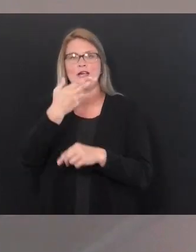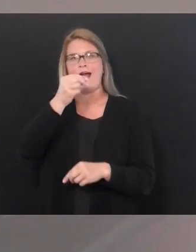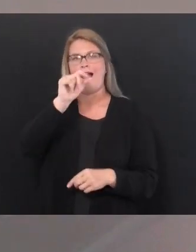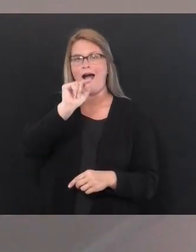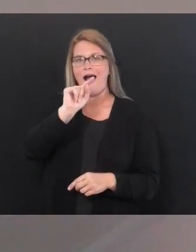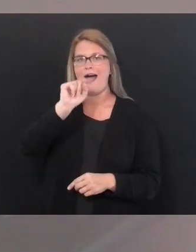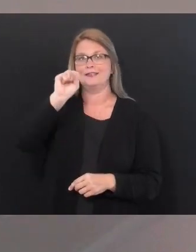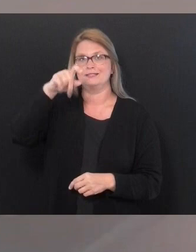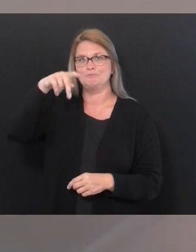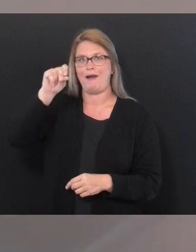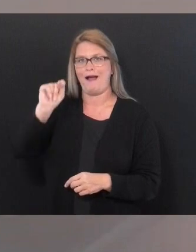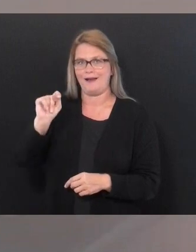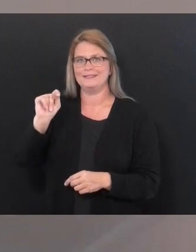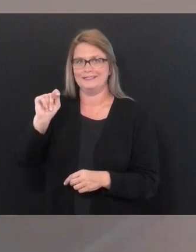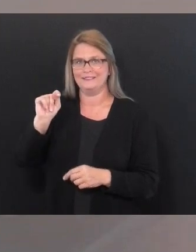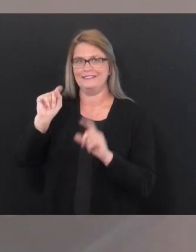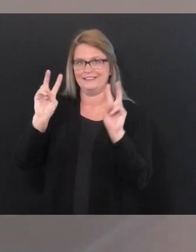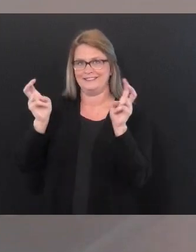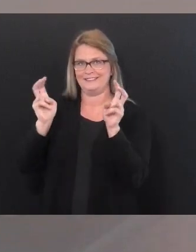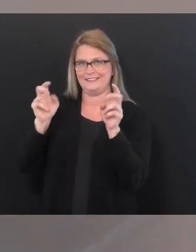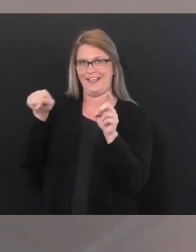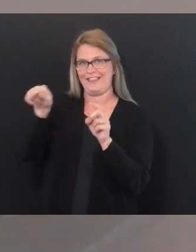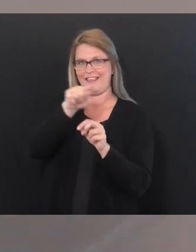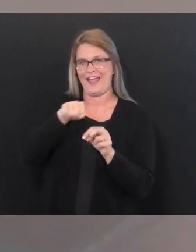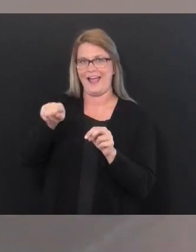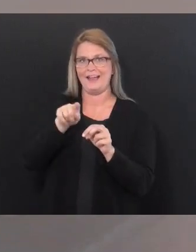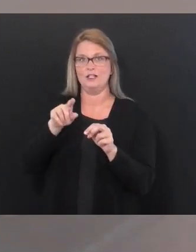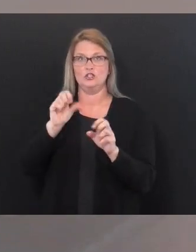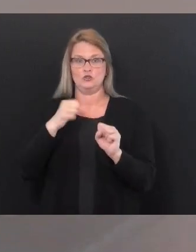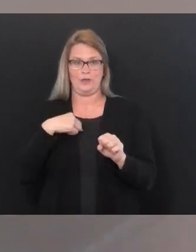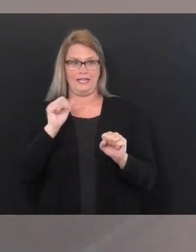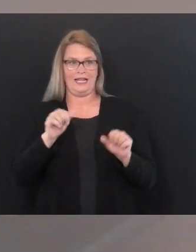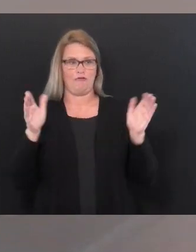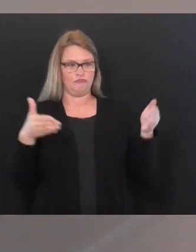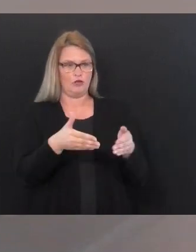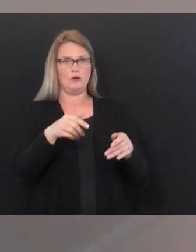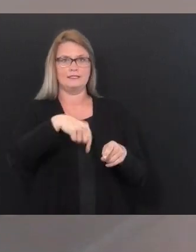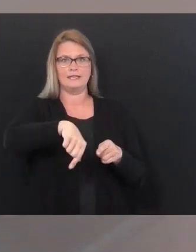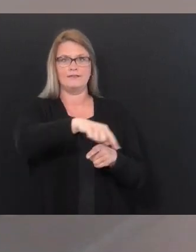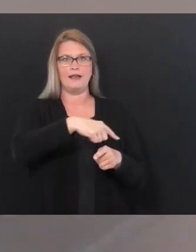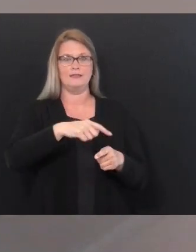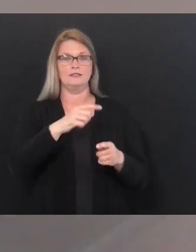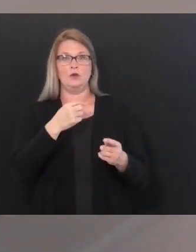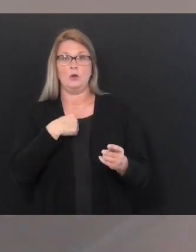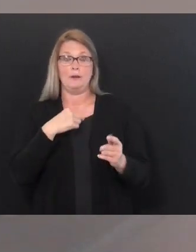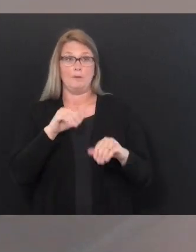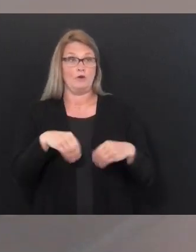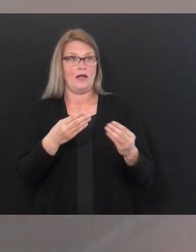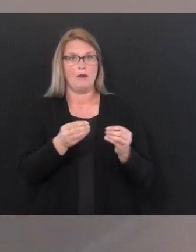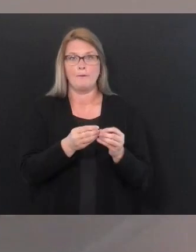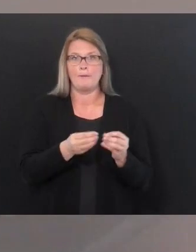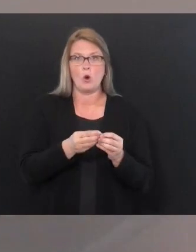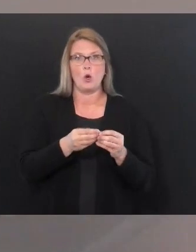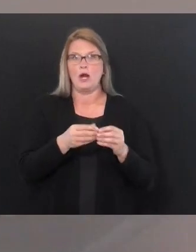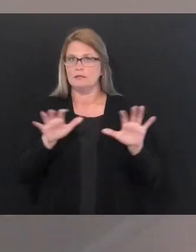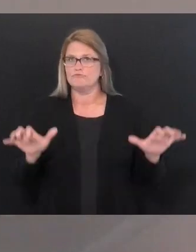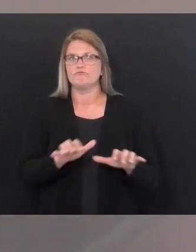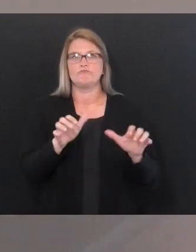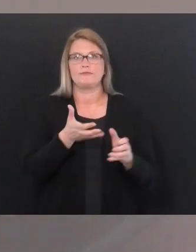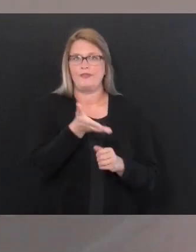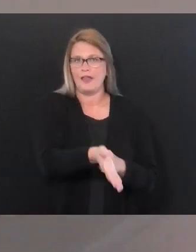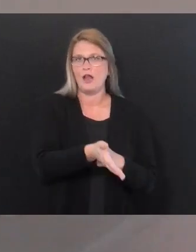more activity, in the police vernacular, more crime, you put more police officers. So we hope to be able to do